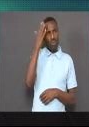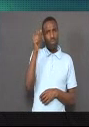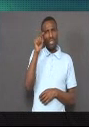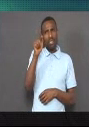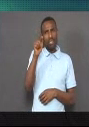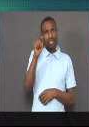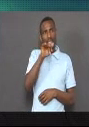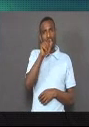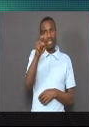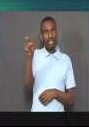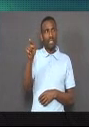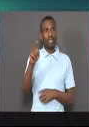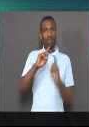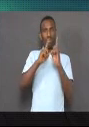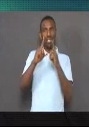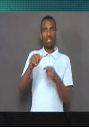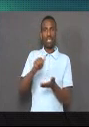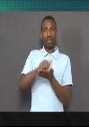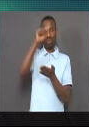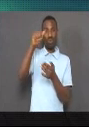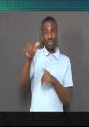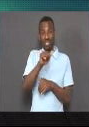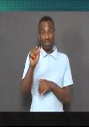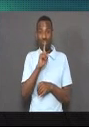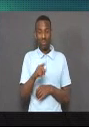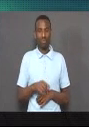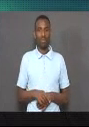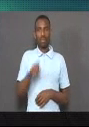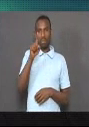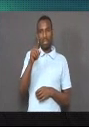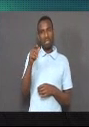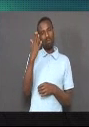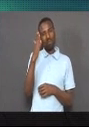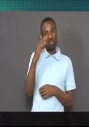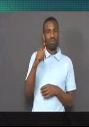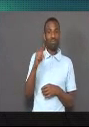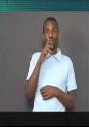Did you notice that your answer is the same as the amplitude, students?